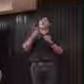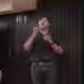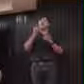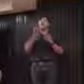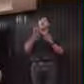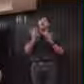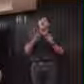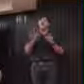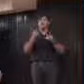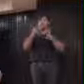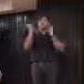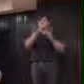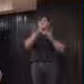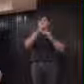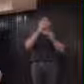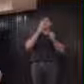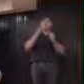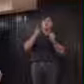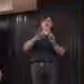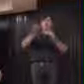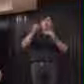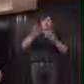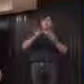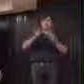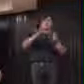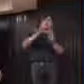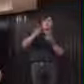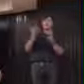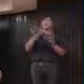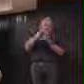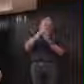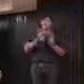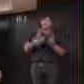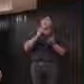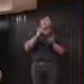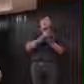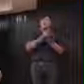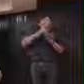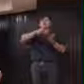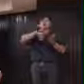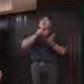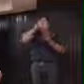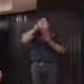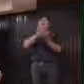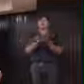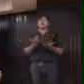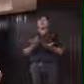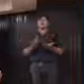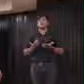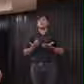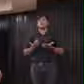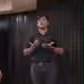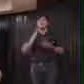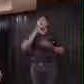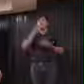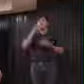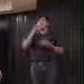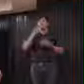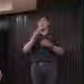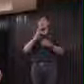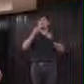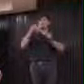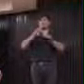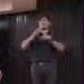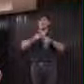Kashmiris, large numbers of them see it, that they had a right to self-determination. So 370 was not temporary in